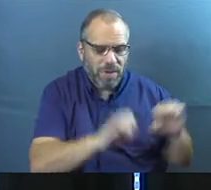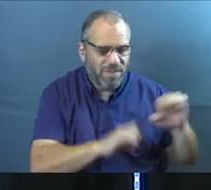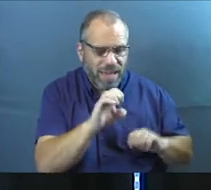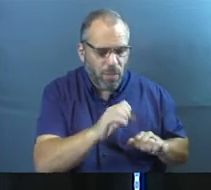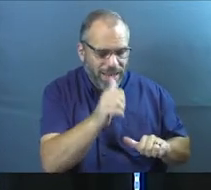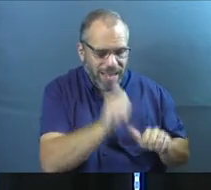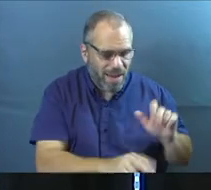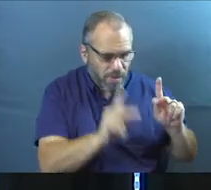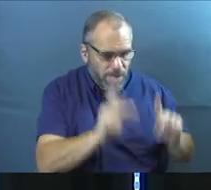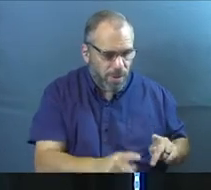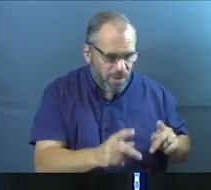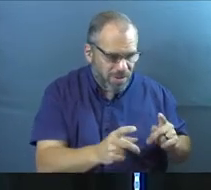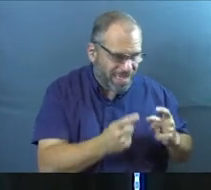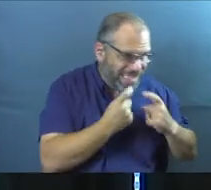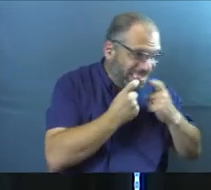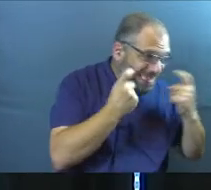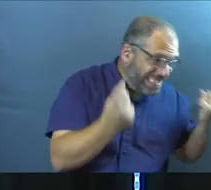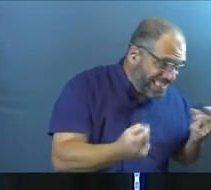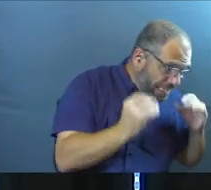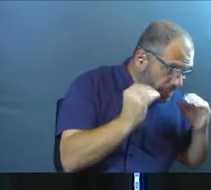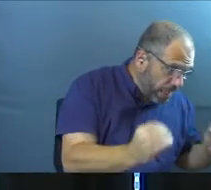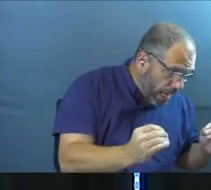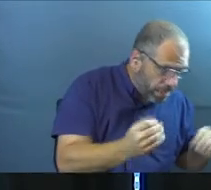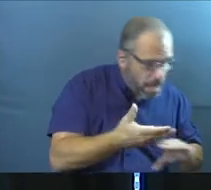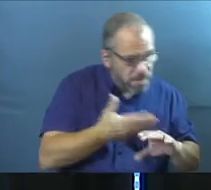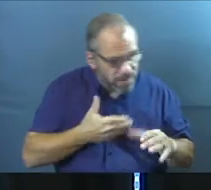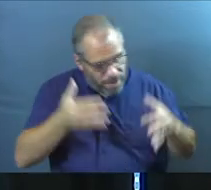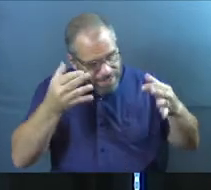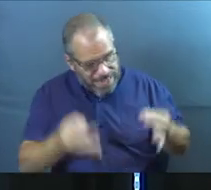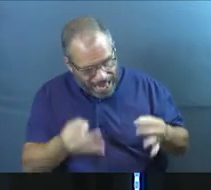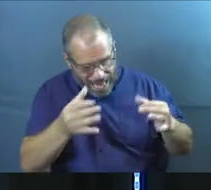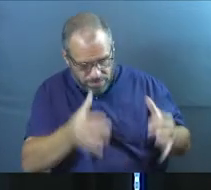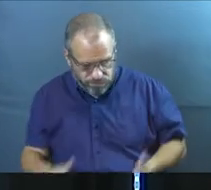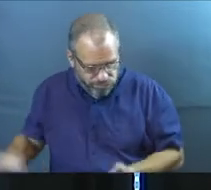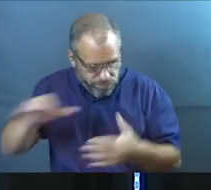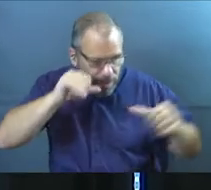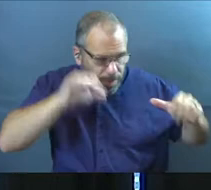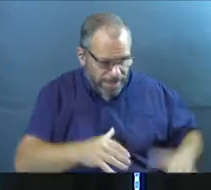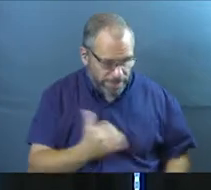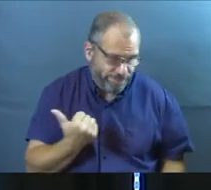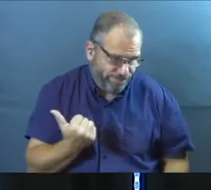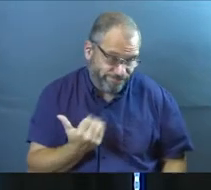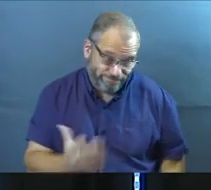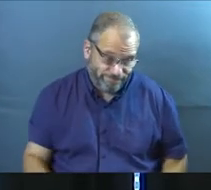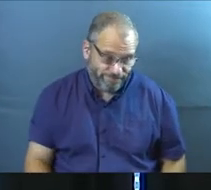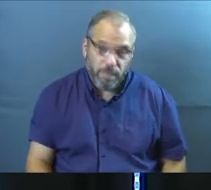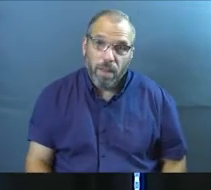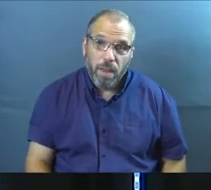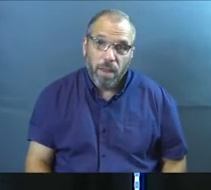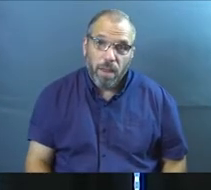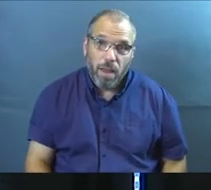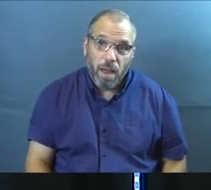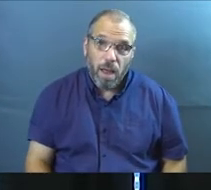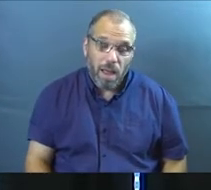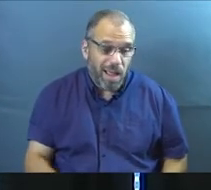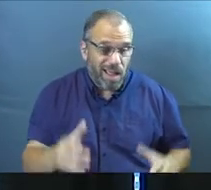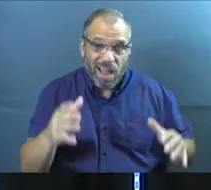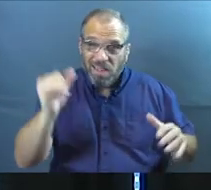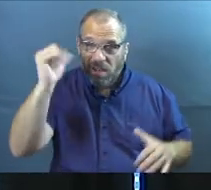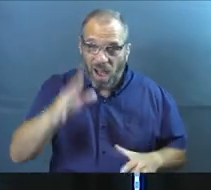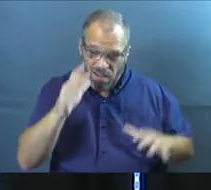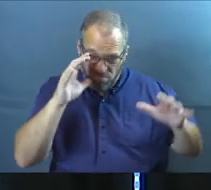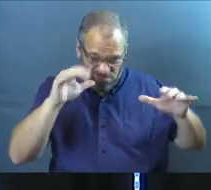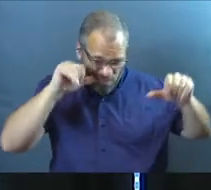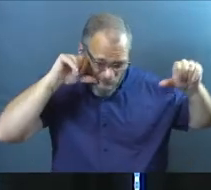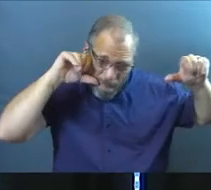human being's sinlessness before I choose to pour out blessing on them. The overwhelming generosity of